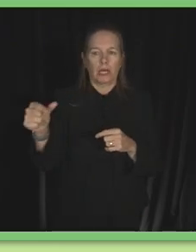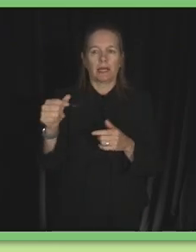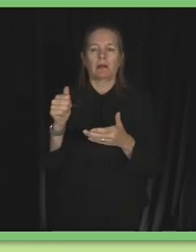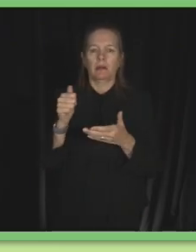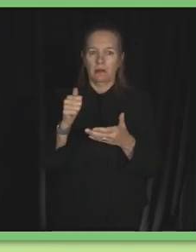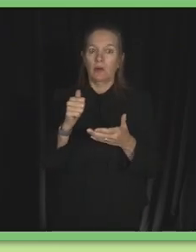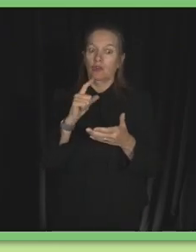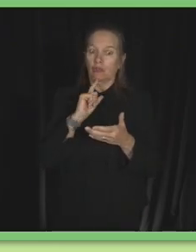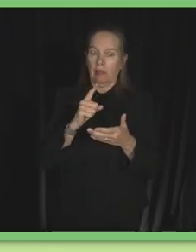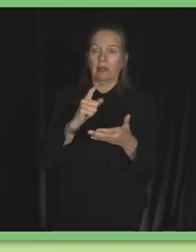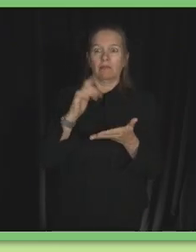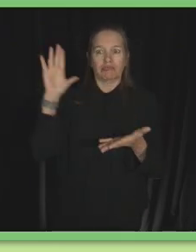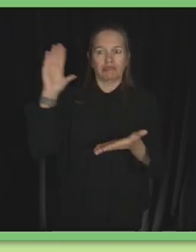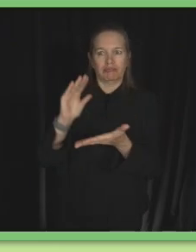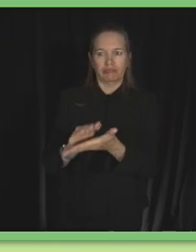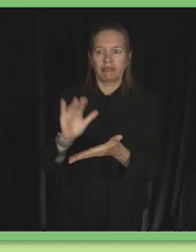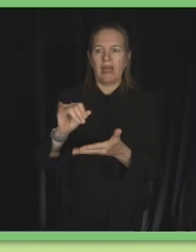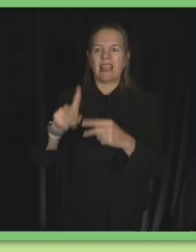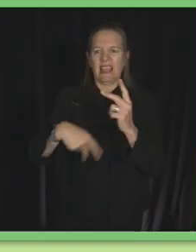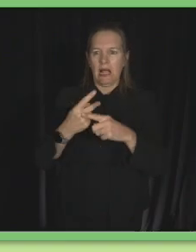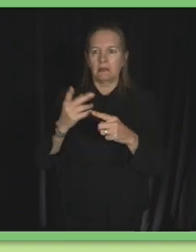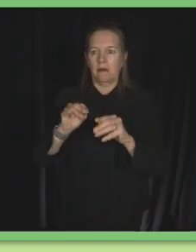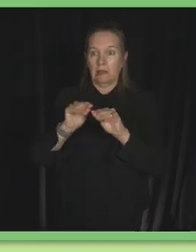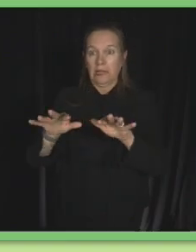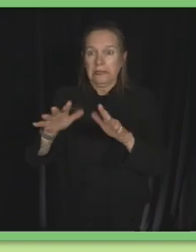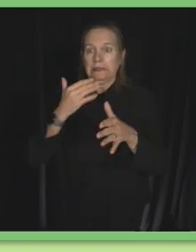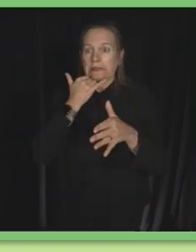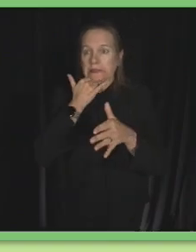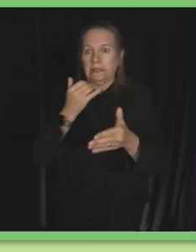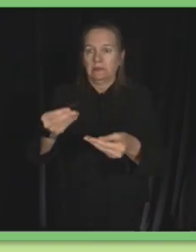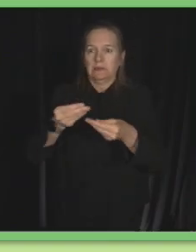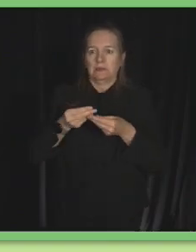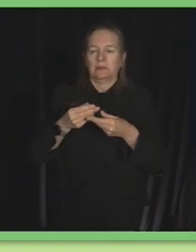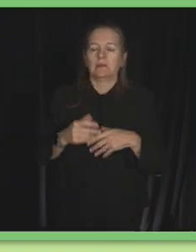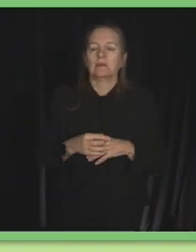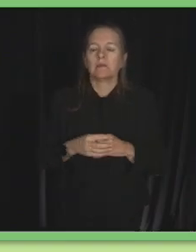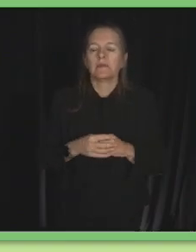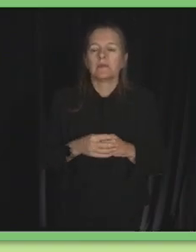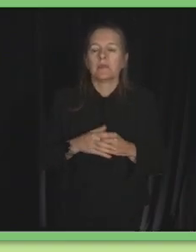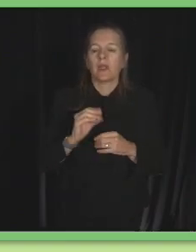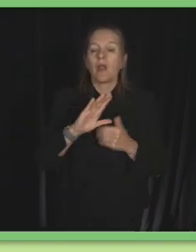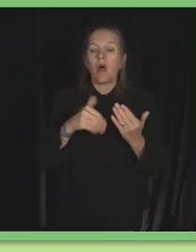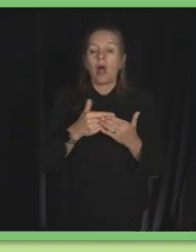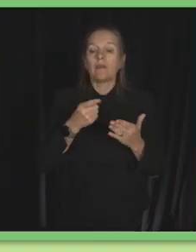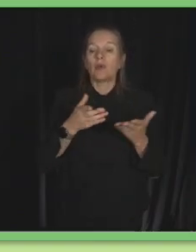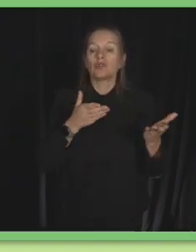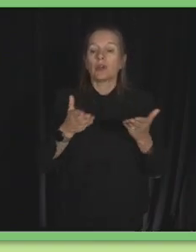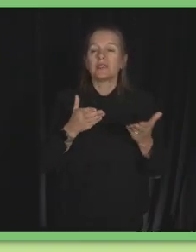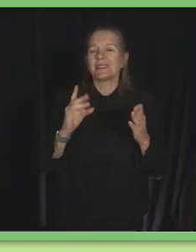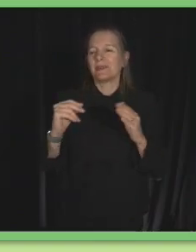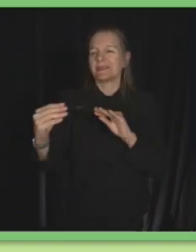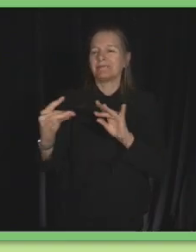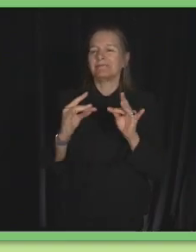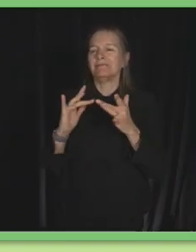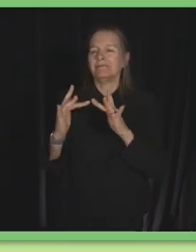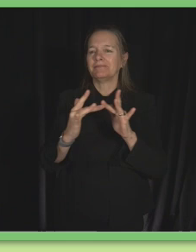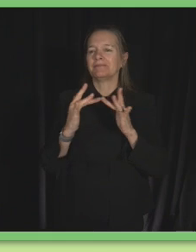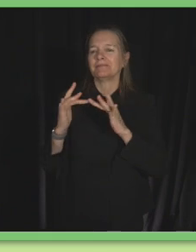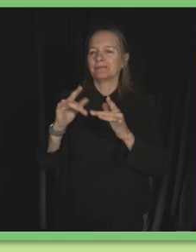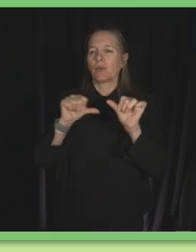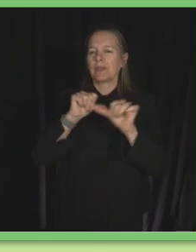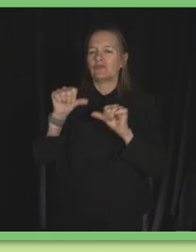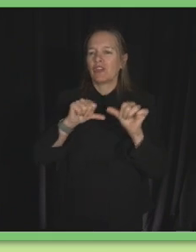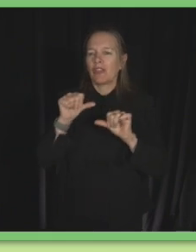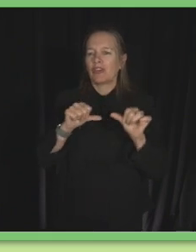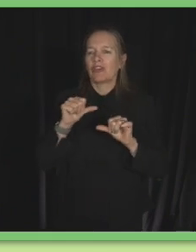our mean time to mitigate in those sorts of incidents. And of course, all of these services need to talk with one another. They need to take in traffic through the front